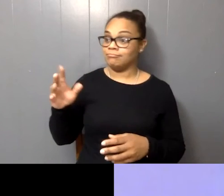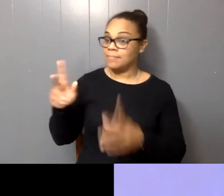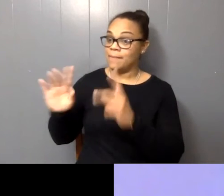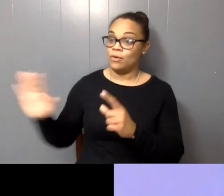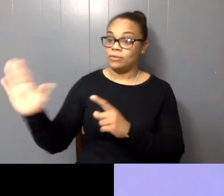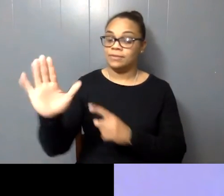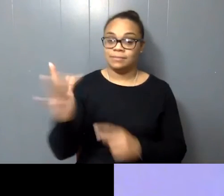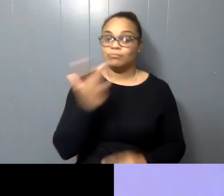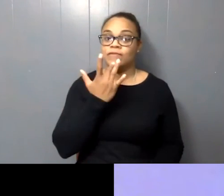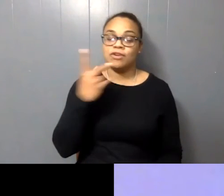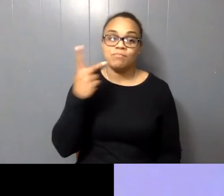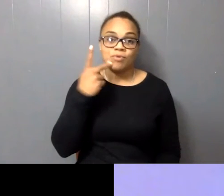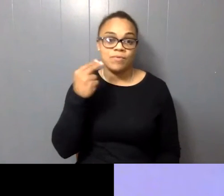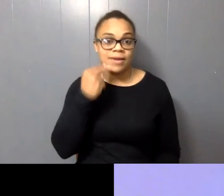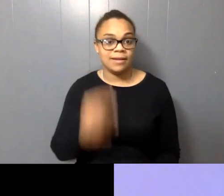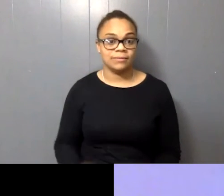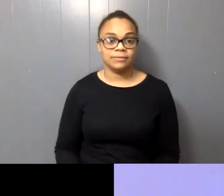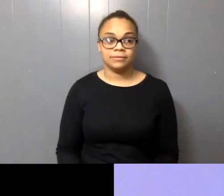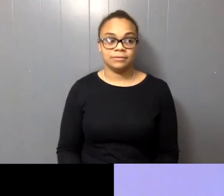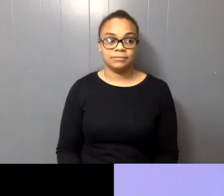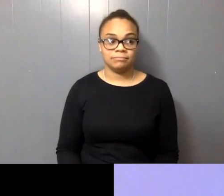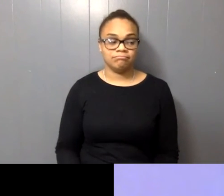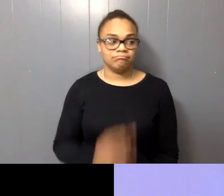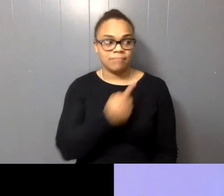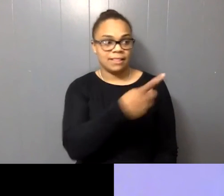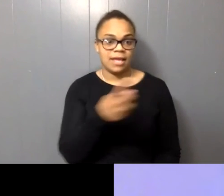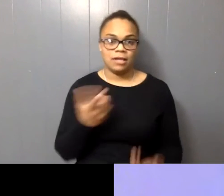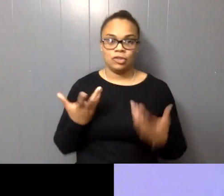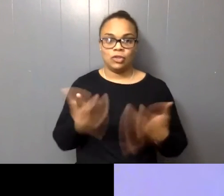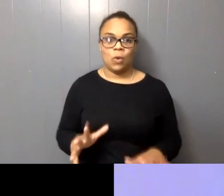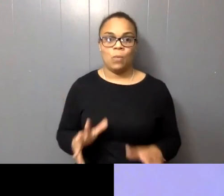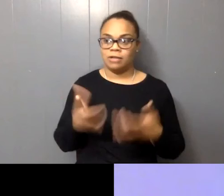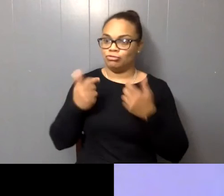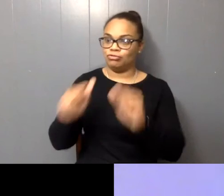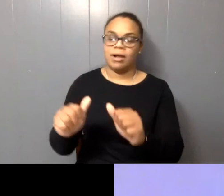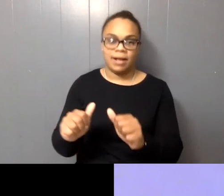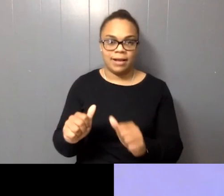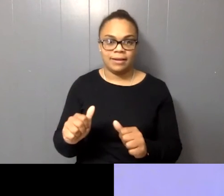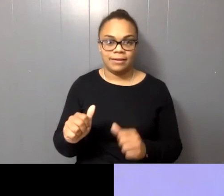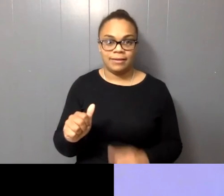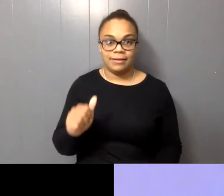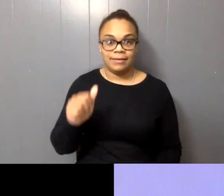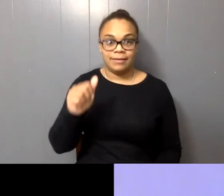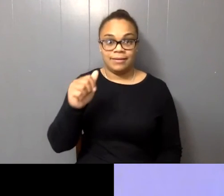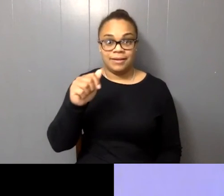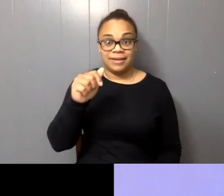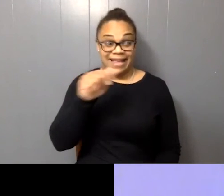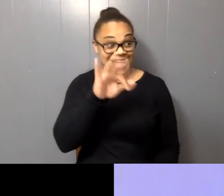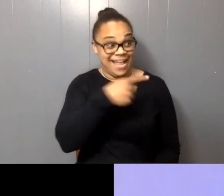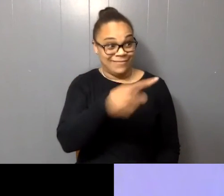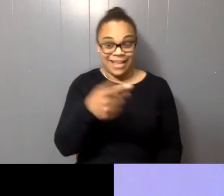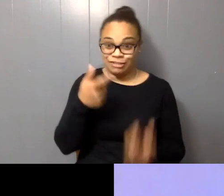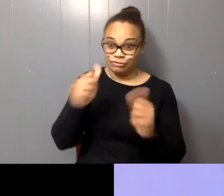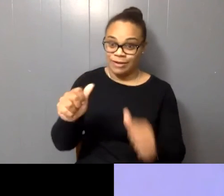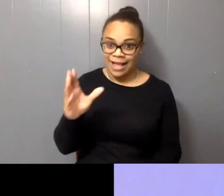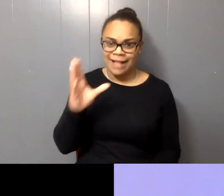just not they don't want to try. Because if they did try, they would get it right, you know, and like they might slip up